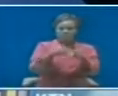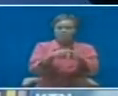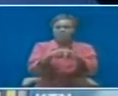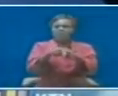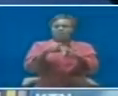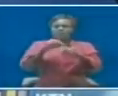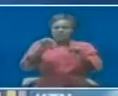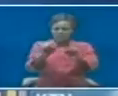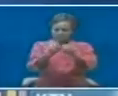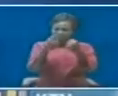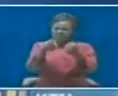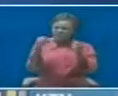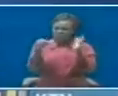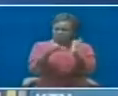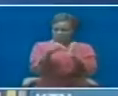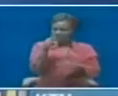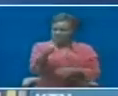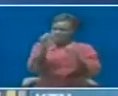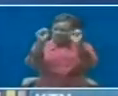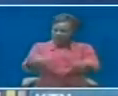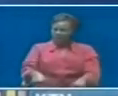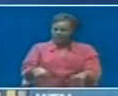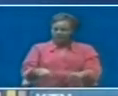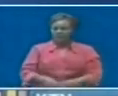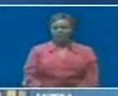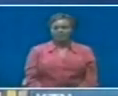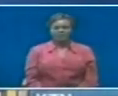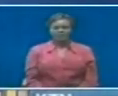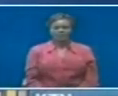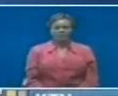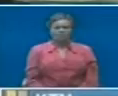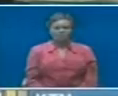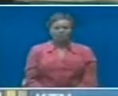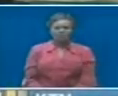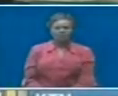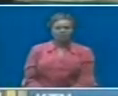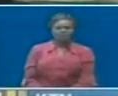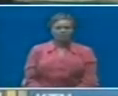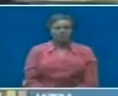to save Eveready from extinction? Adelaide Chingole tells us more.